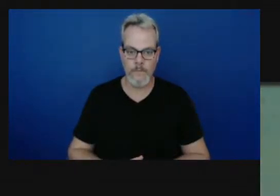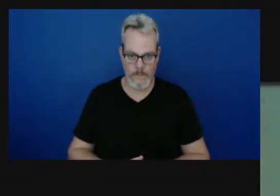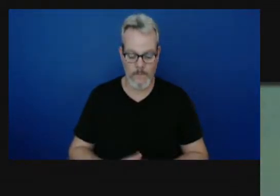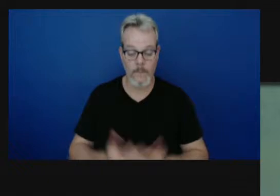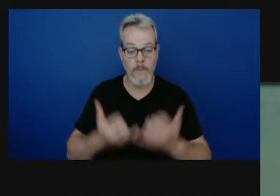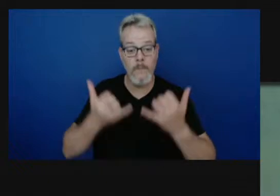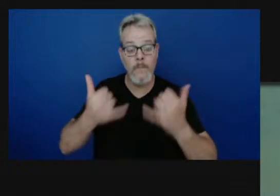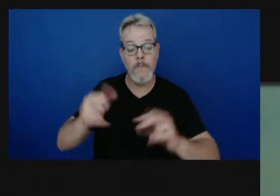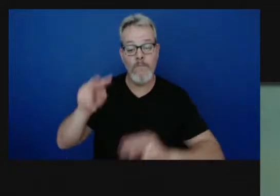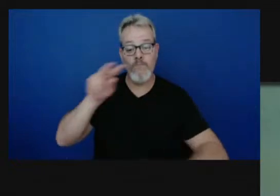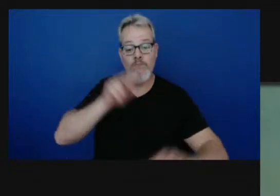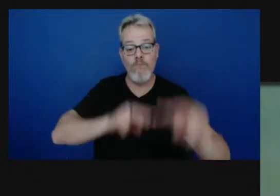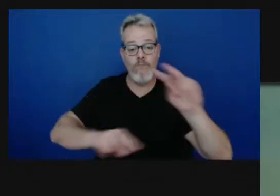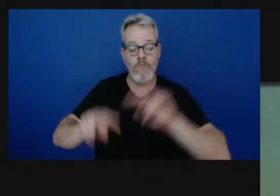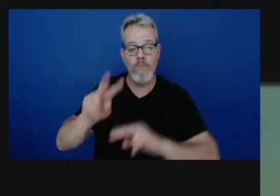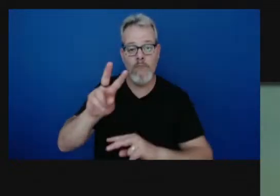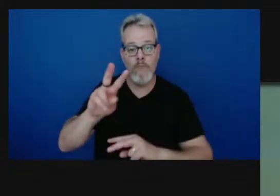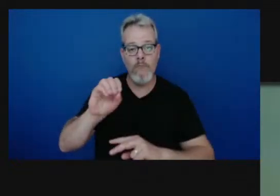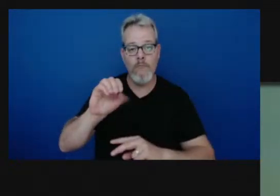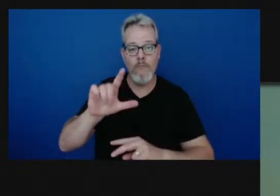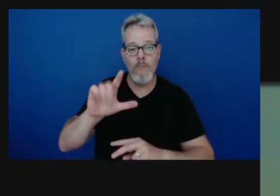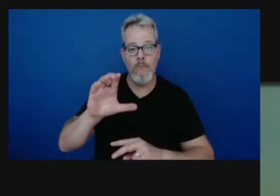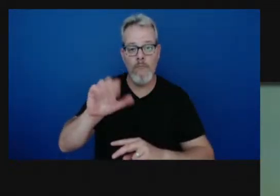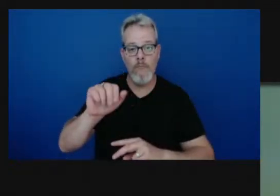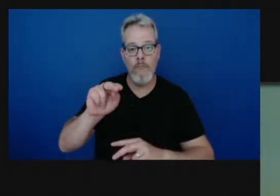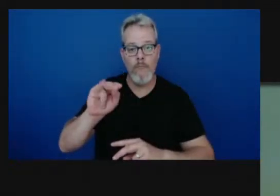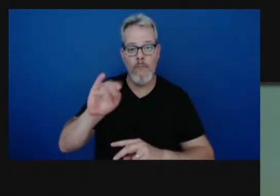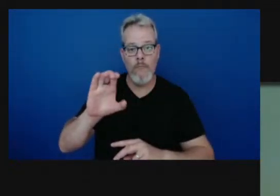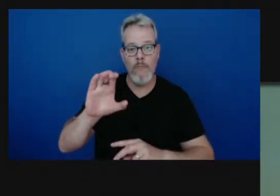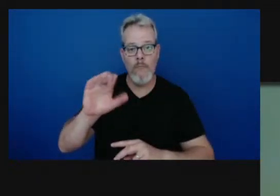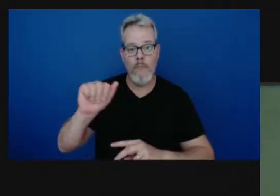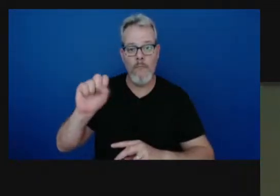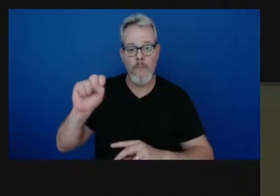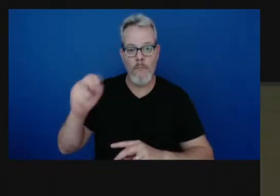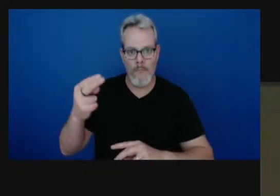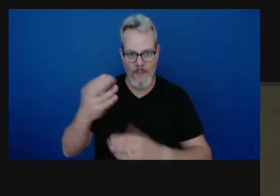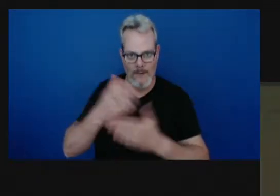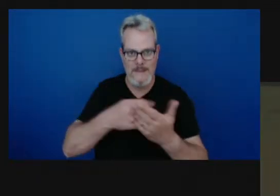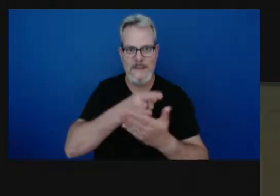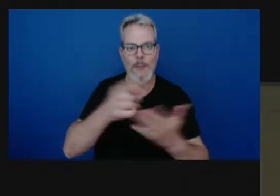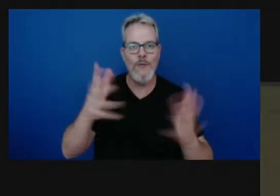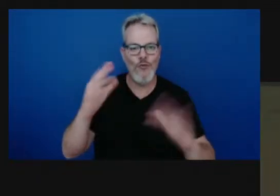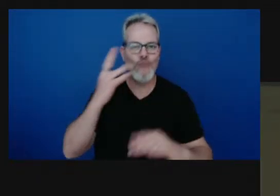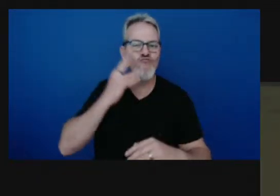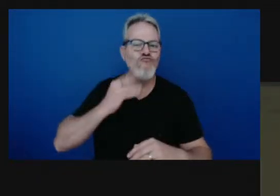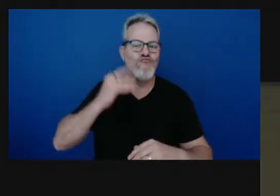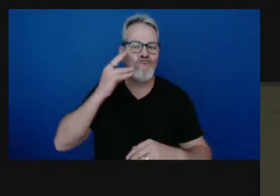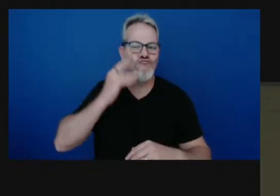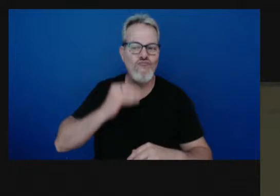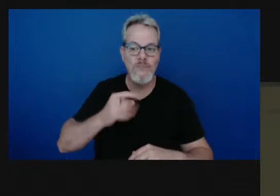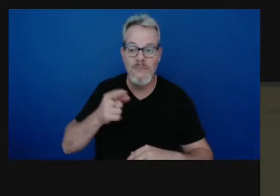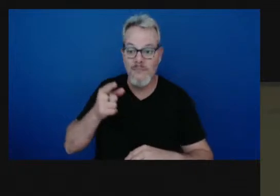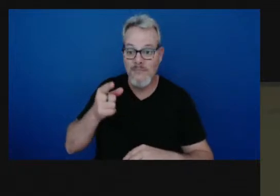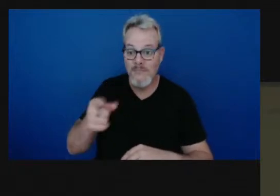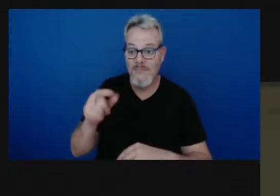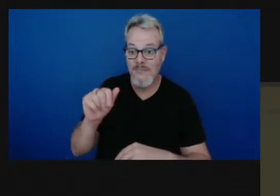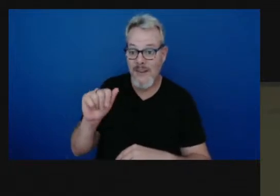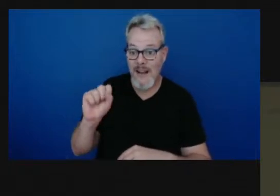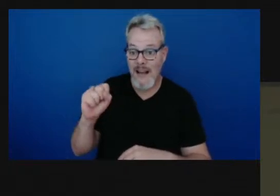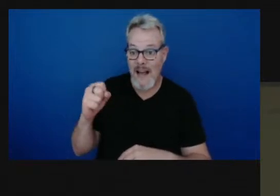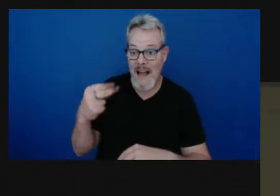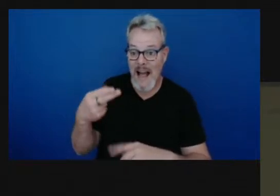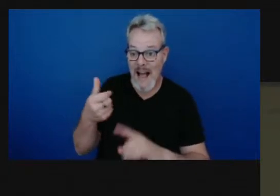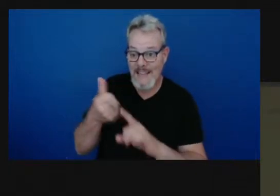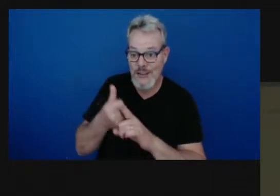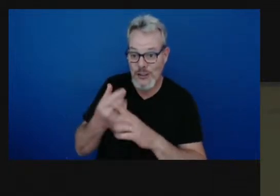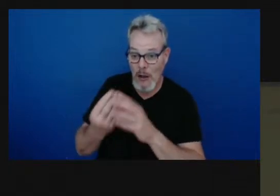fine grain material that some of you who live in Volcano have doubtless experienced. The ash that was erupted during the